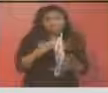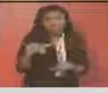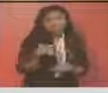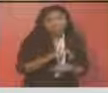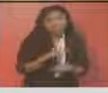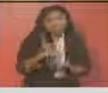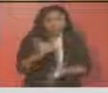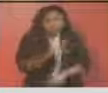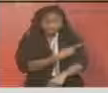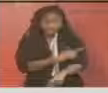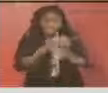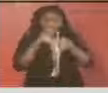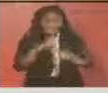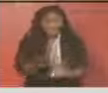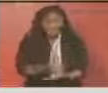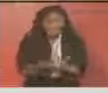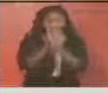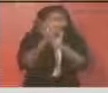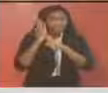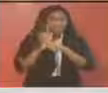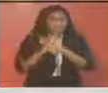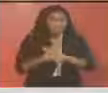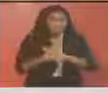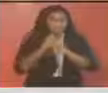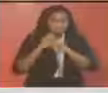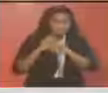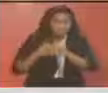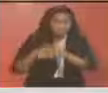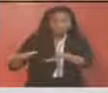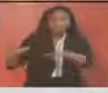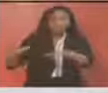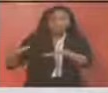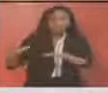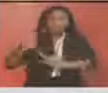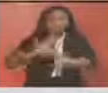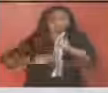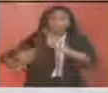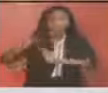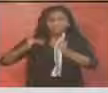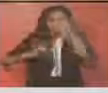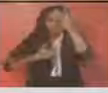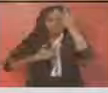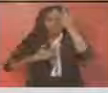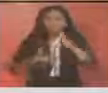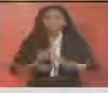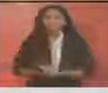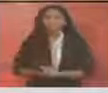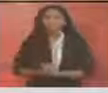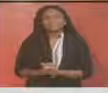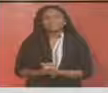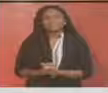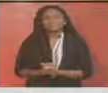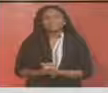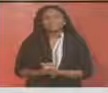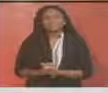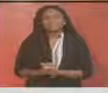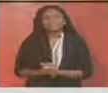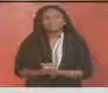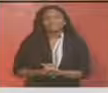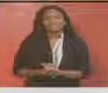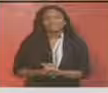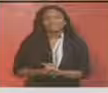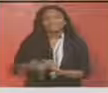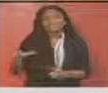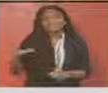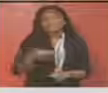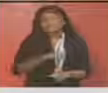prevent transmission. So vaccines have an important role to play in this regard as well. We should also remember that the